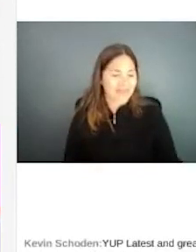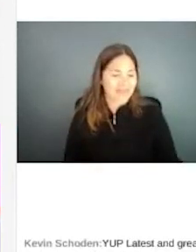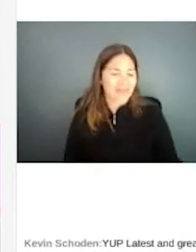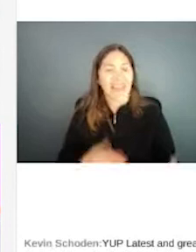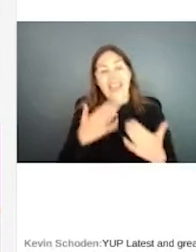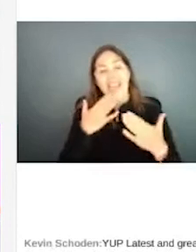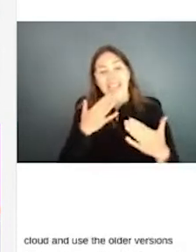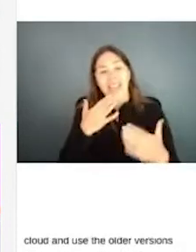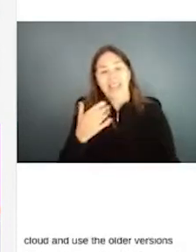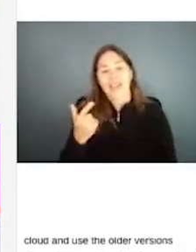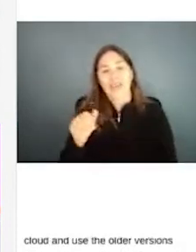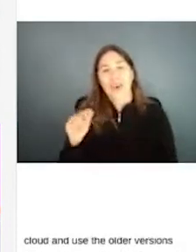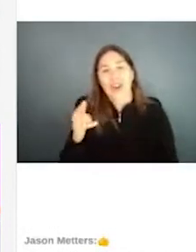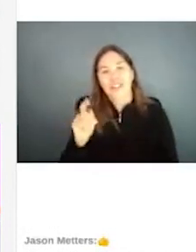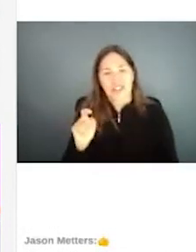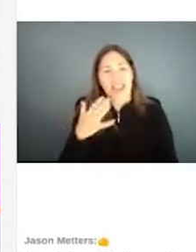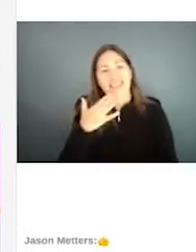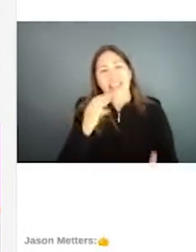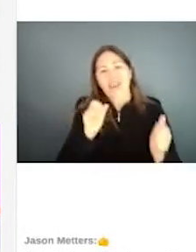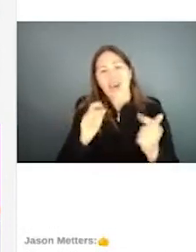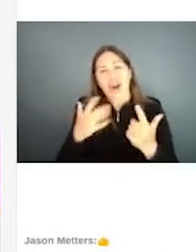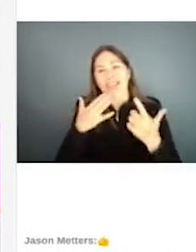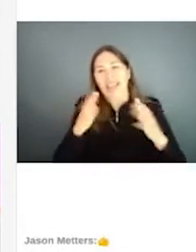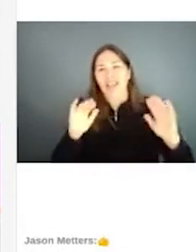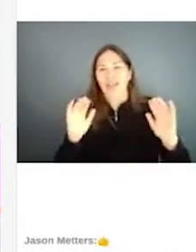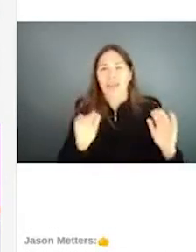Thanks, George. Thank you all. Thank you.